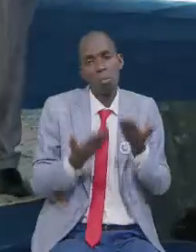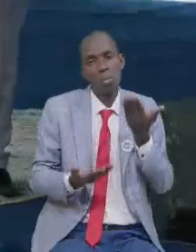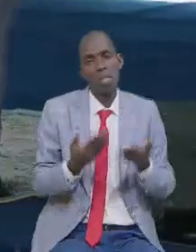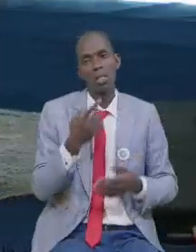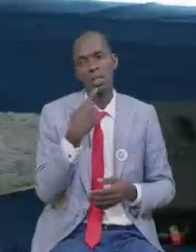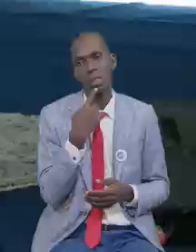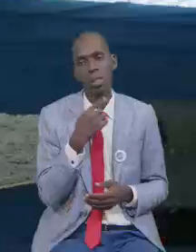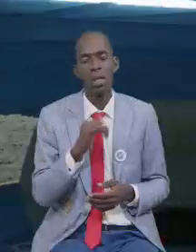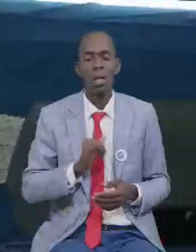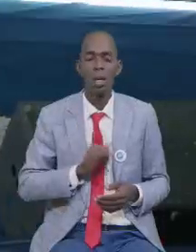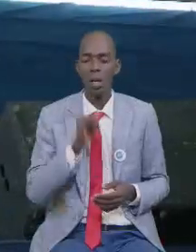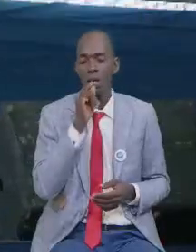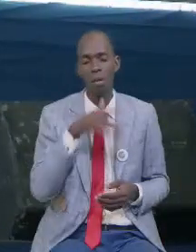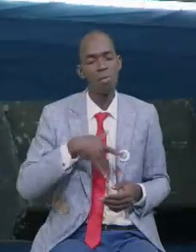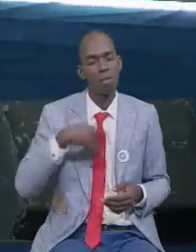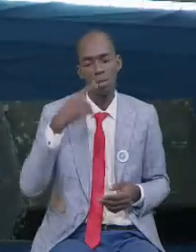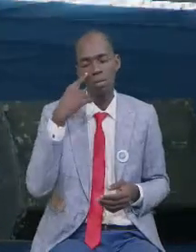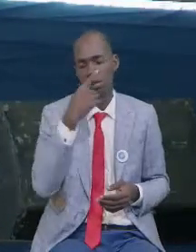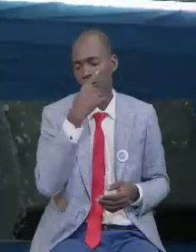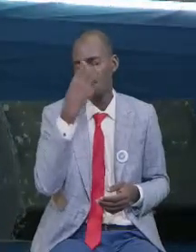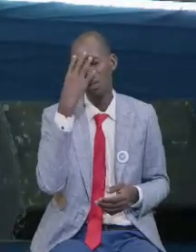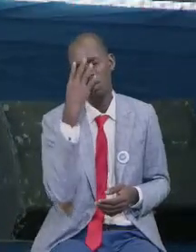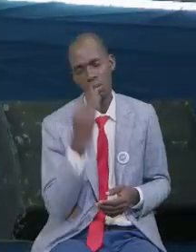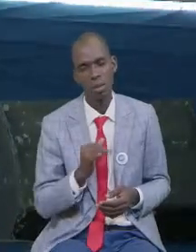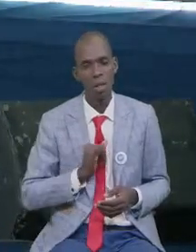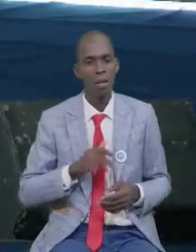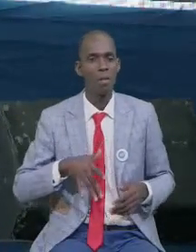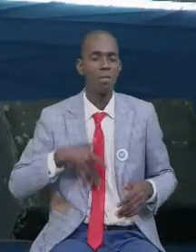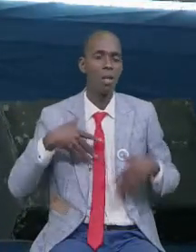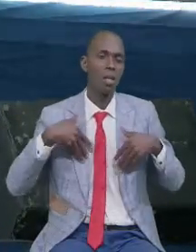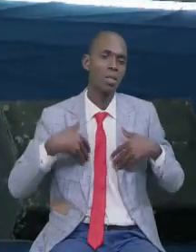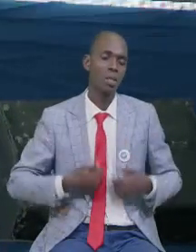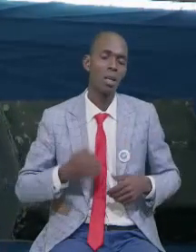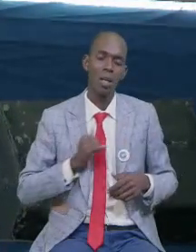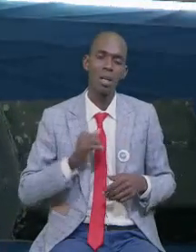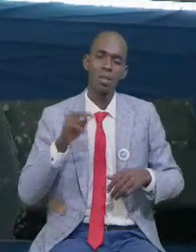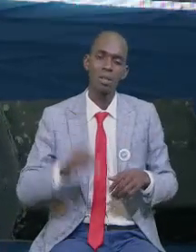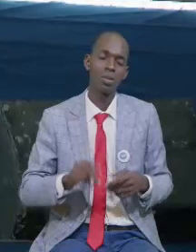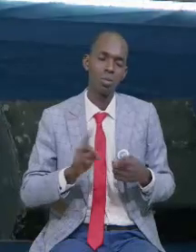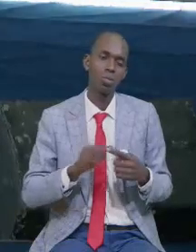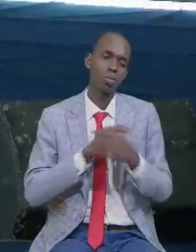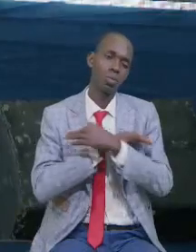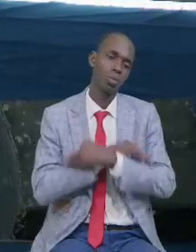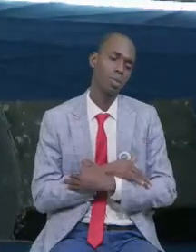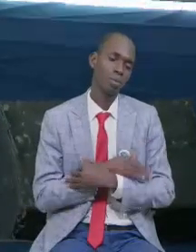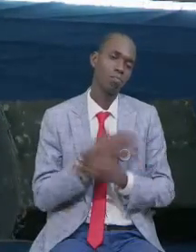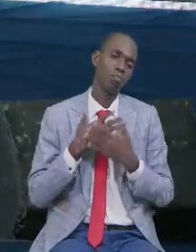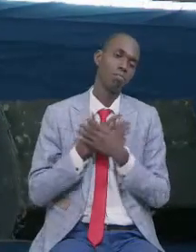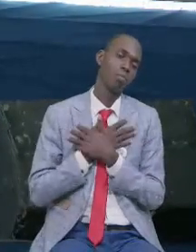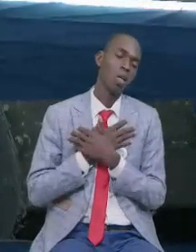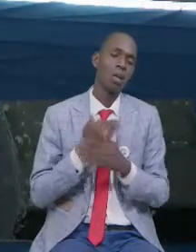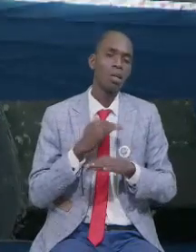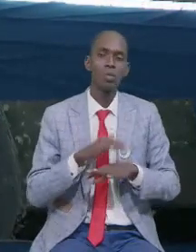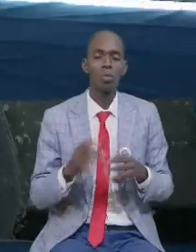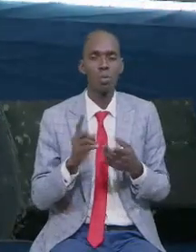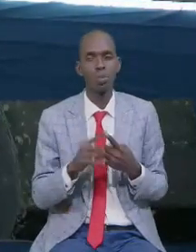so sleepy, I'm so tired, I need my rest. I don't want to wake up, but don't say, I